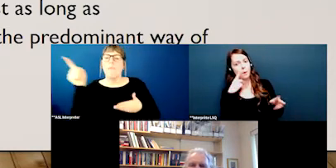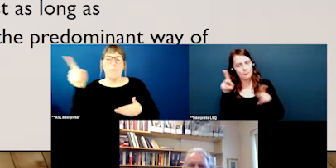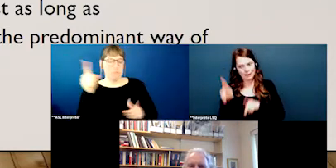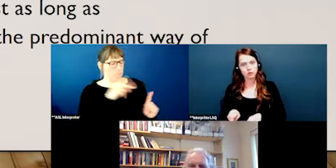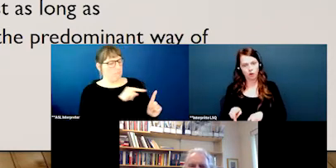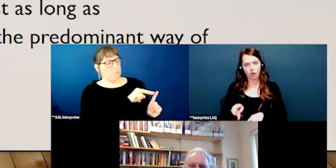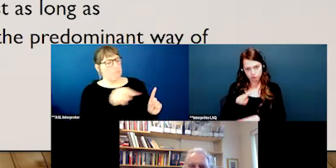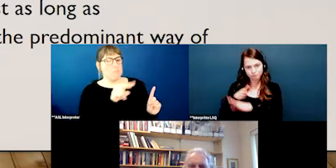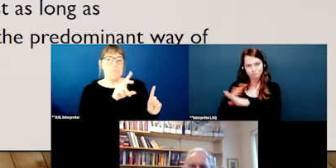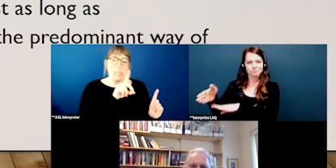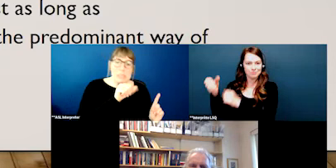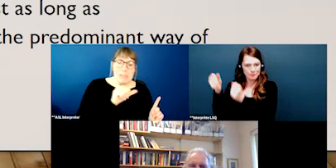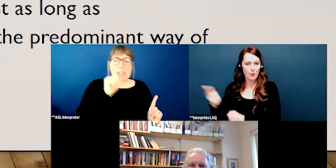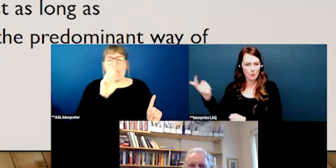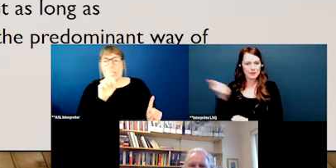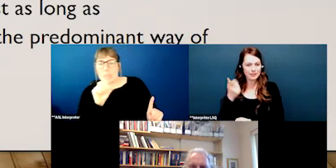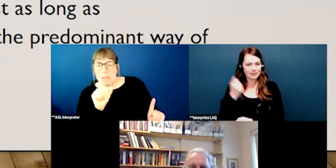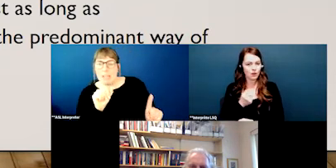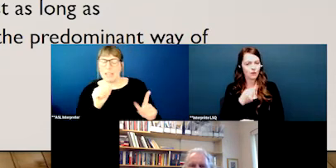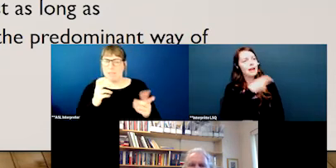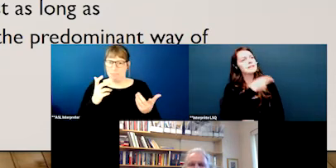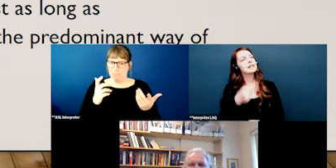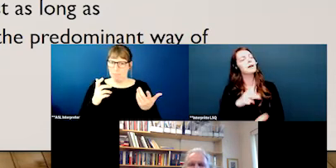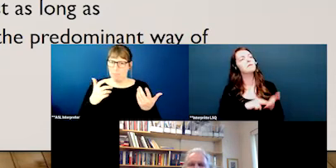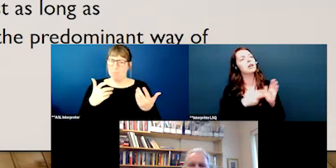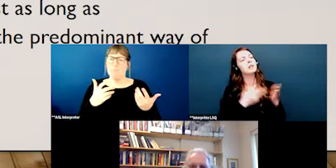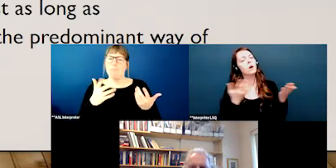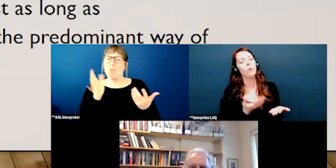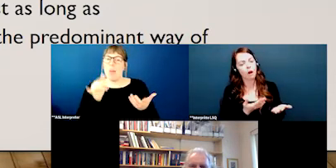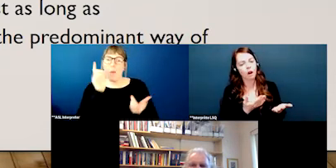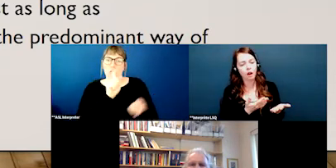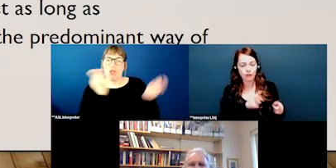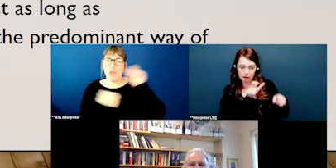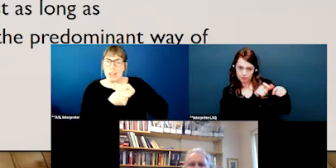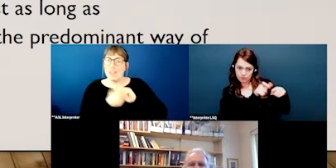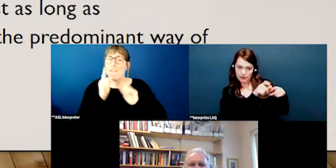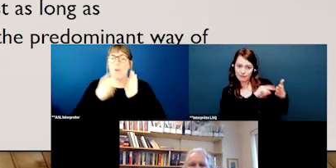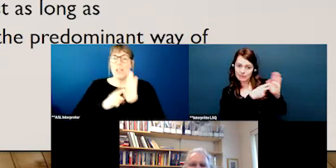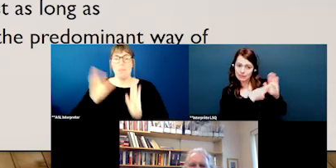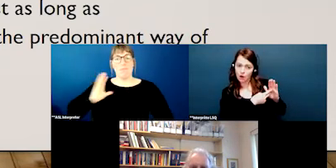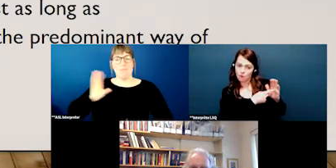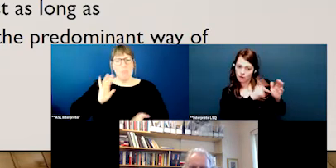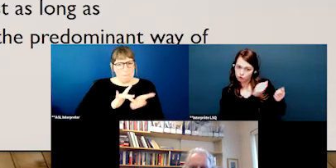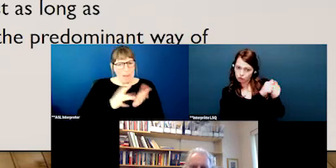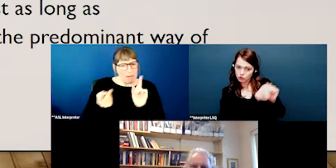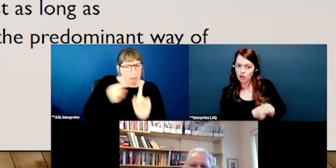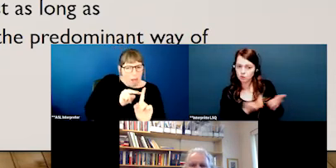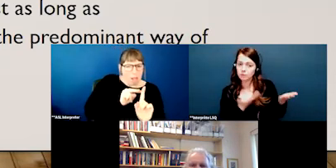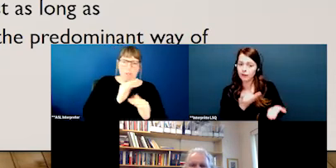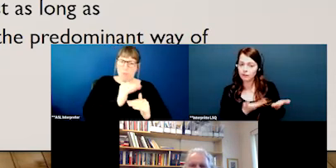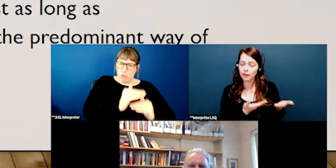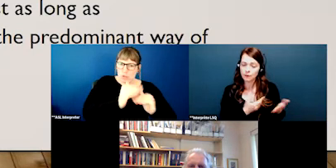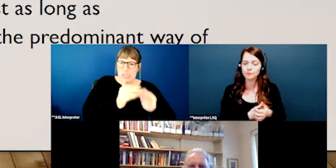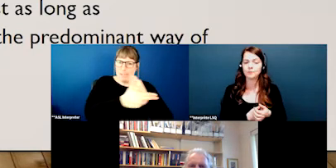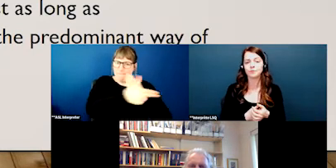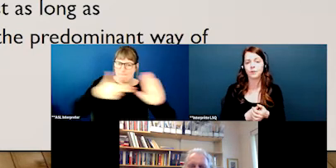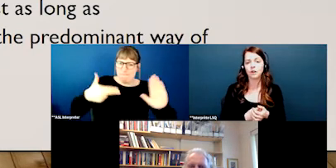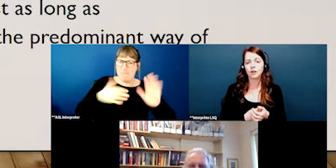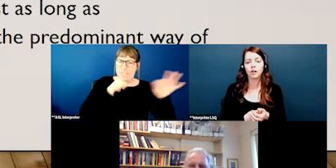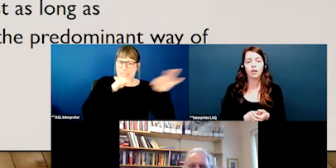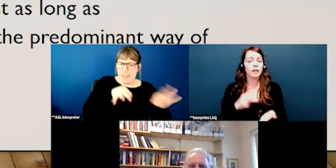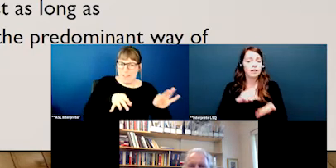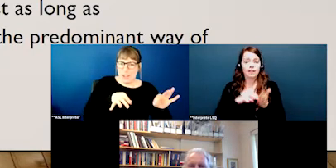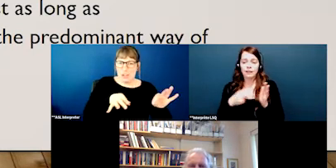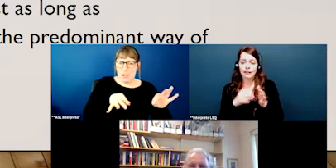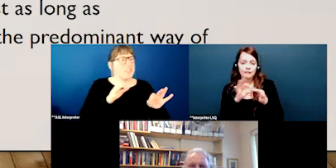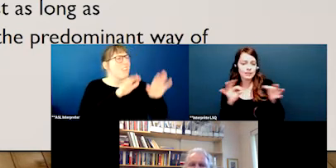move away from some of the old existing, more medical, narrower, more restrictive definitions, we have the